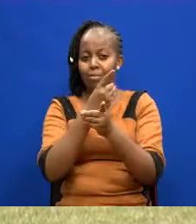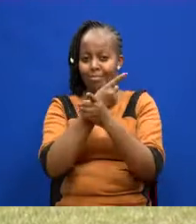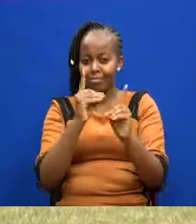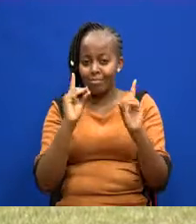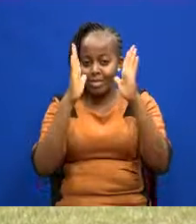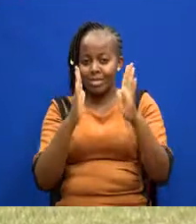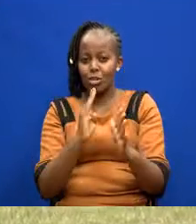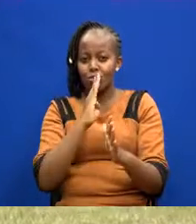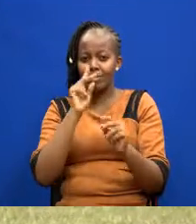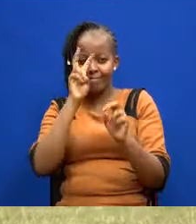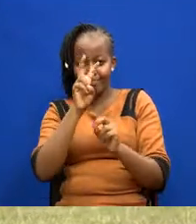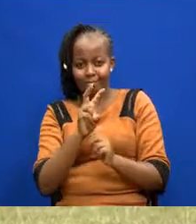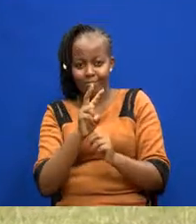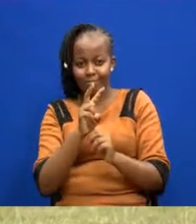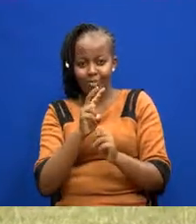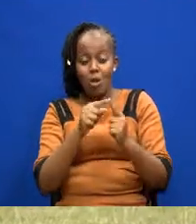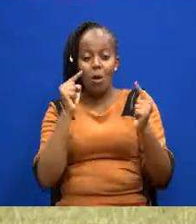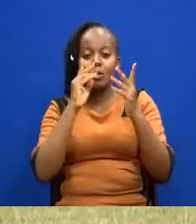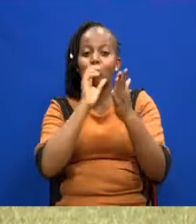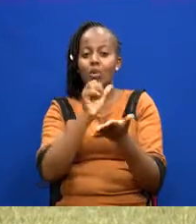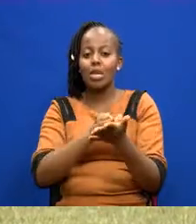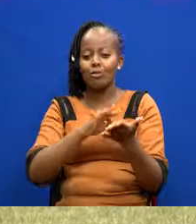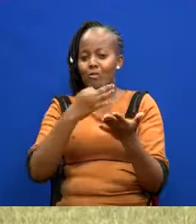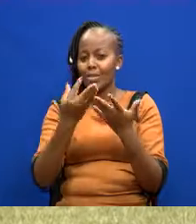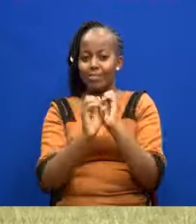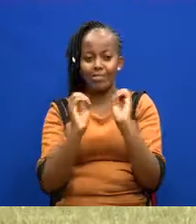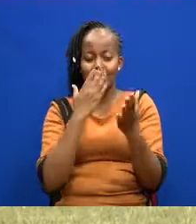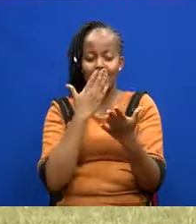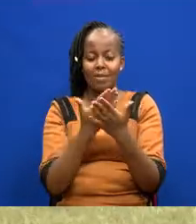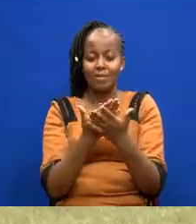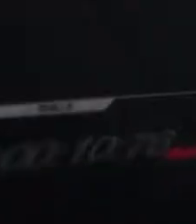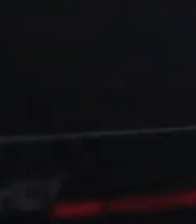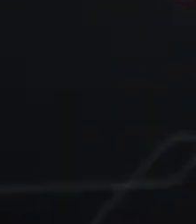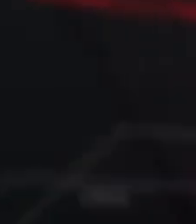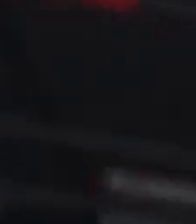your opponent at the right time so as not to get beaten. Thank you.